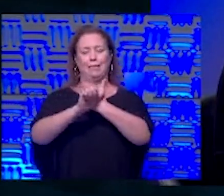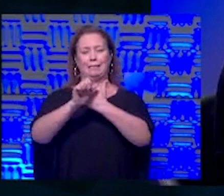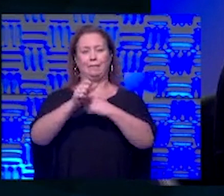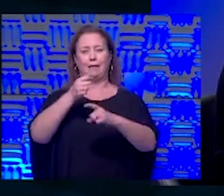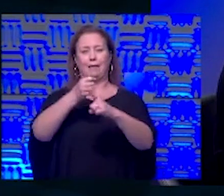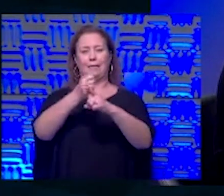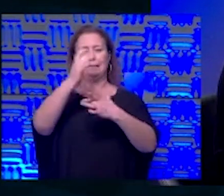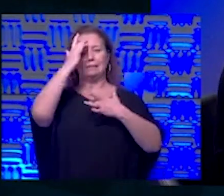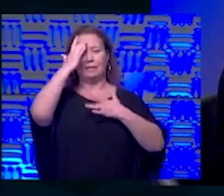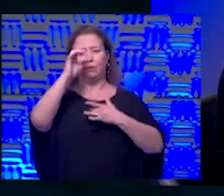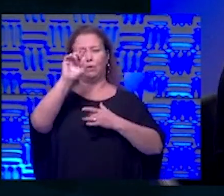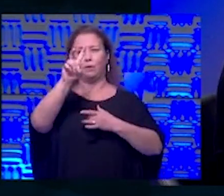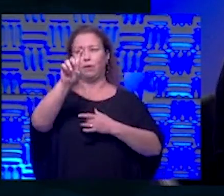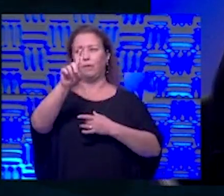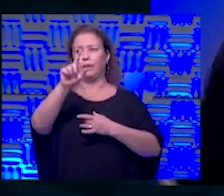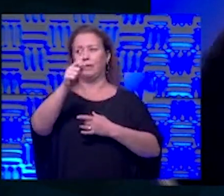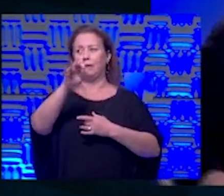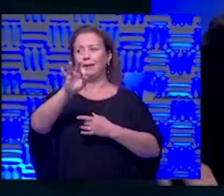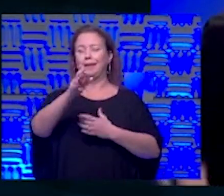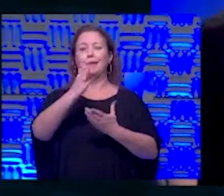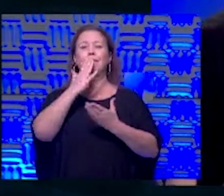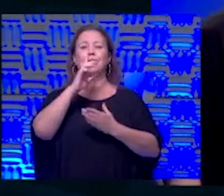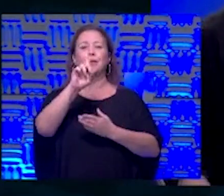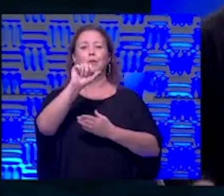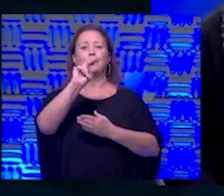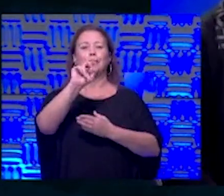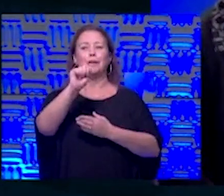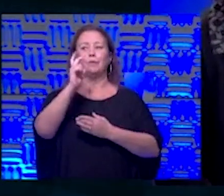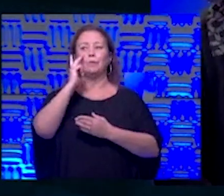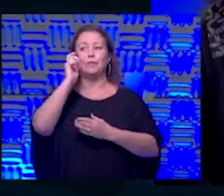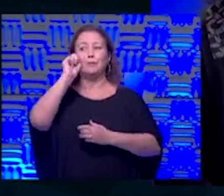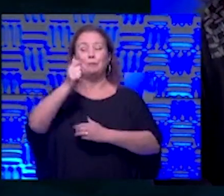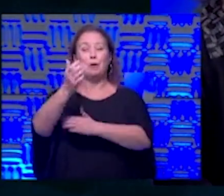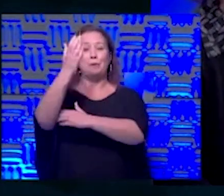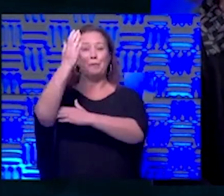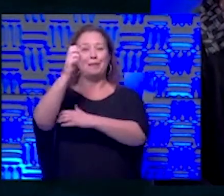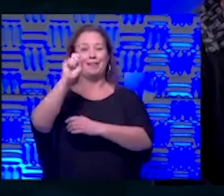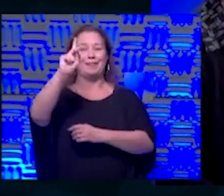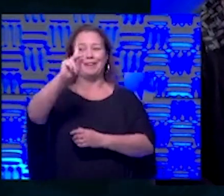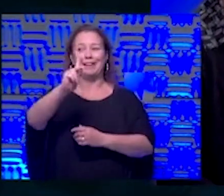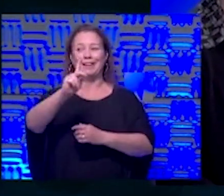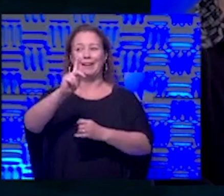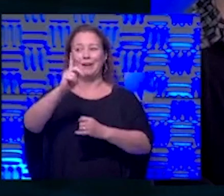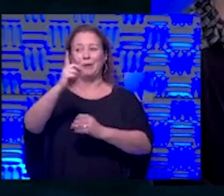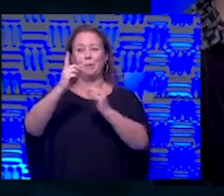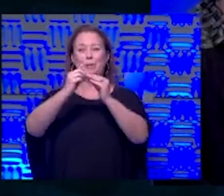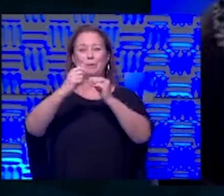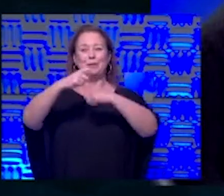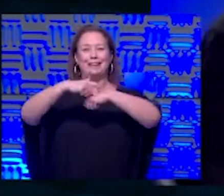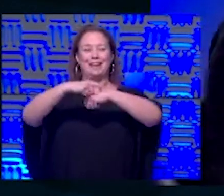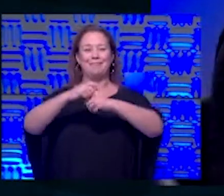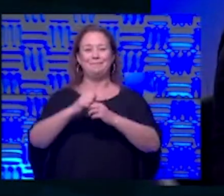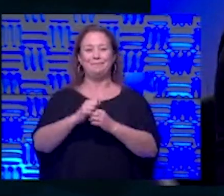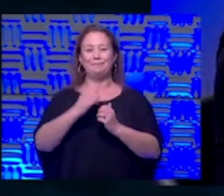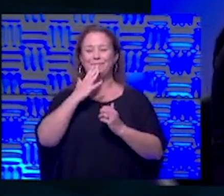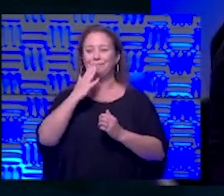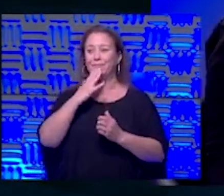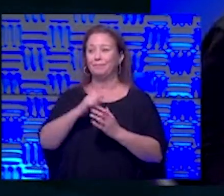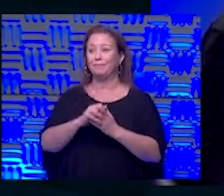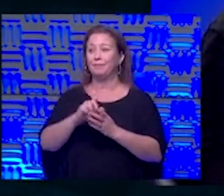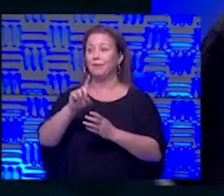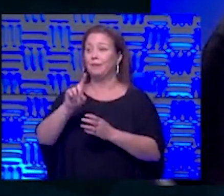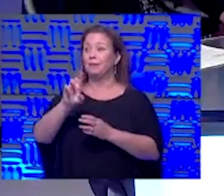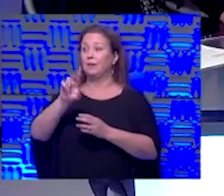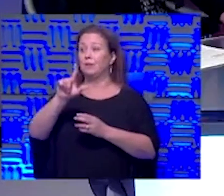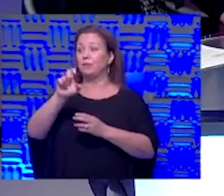COVID. All right, Dana, thanks so much for joining us. We'll see you bright and early tomorrow morning, though, okay? One last time this week. All right. Thanks. And Dr.